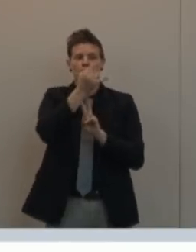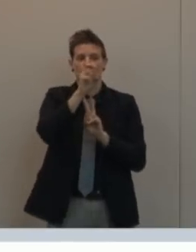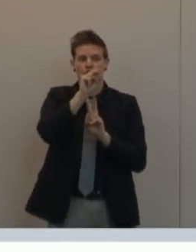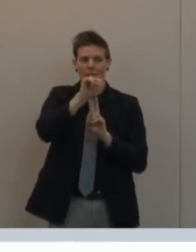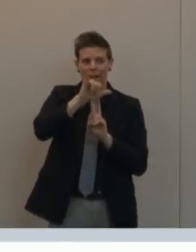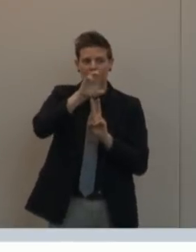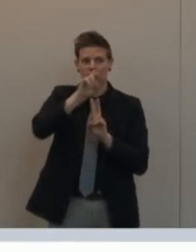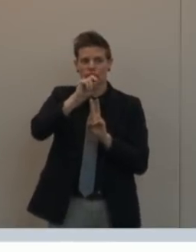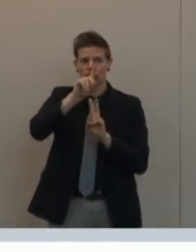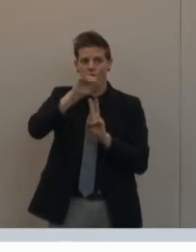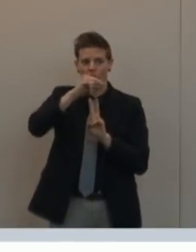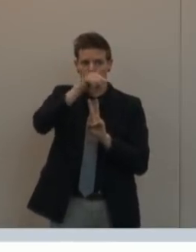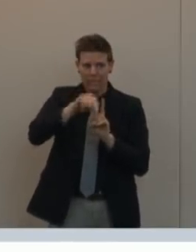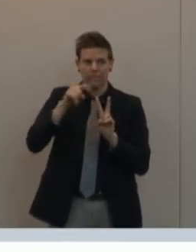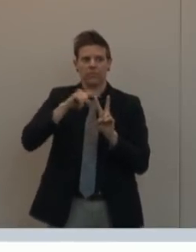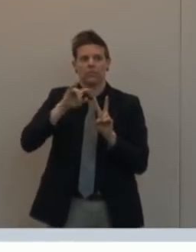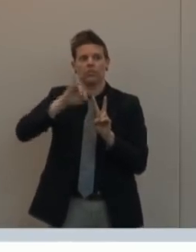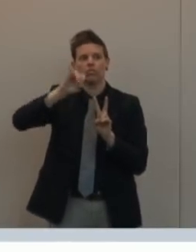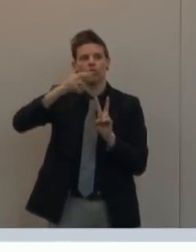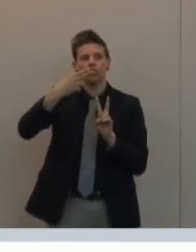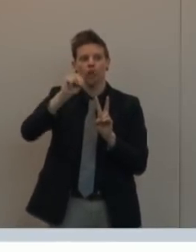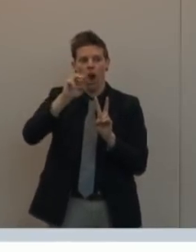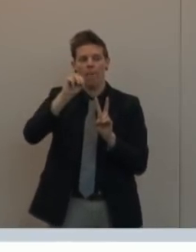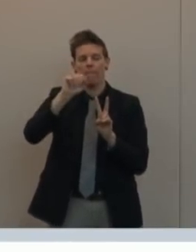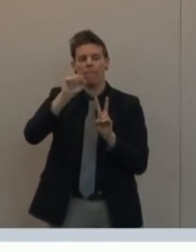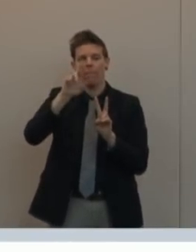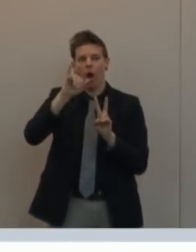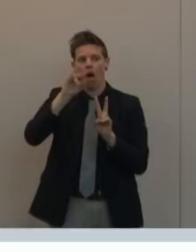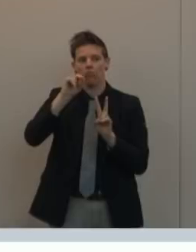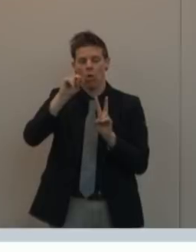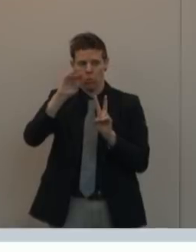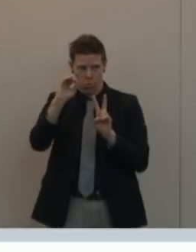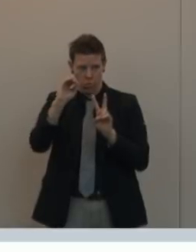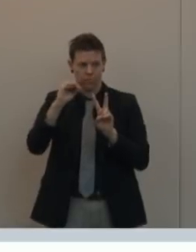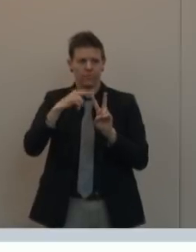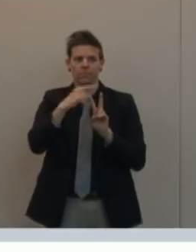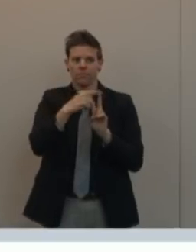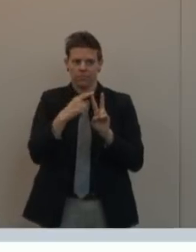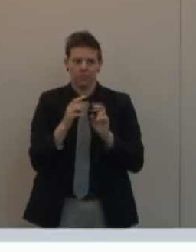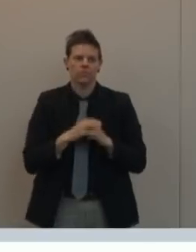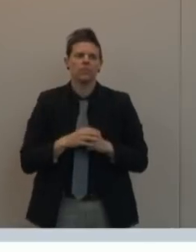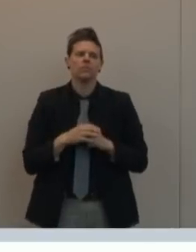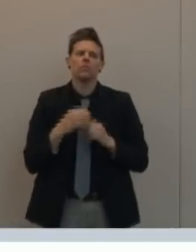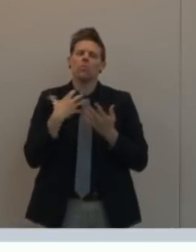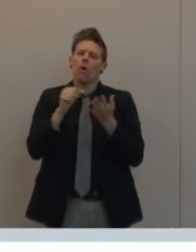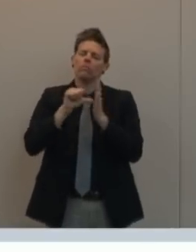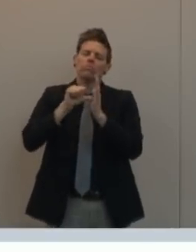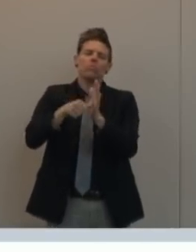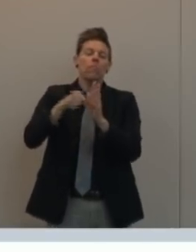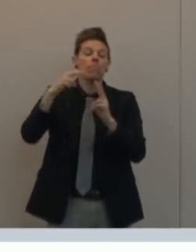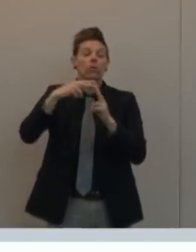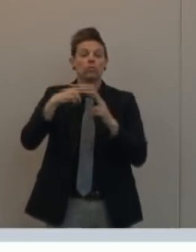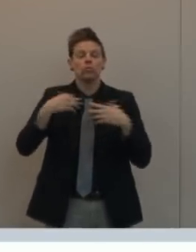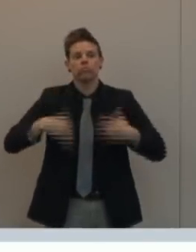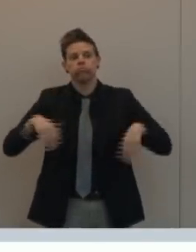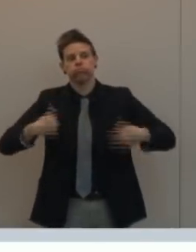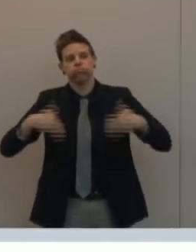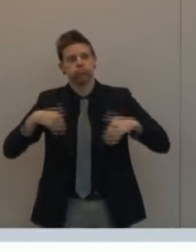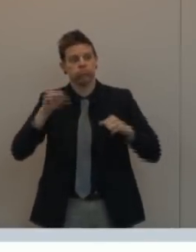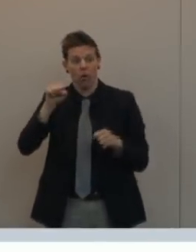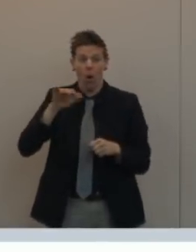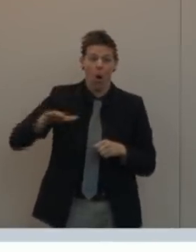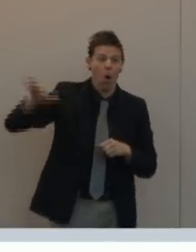John Marinaro. And first I just want to highlight what incredible individuals we have in this state. So these two